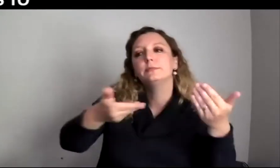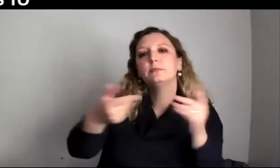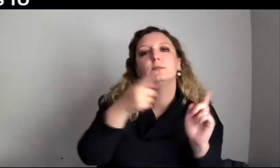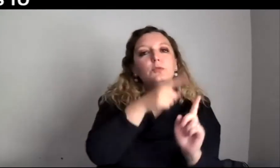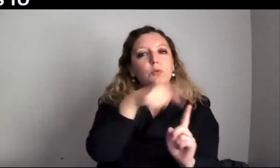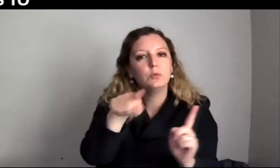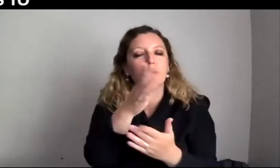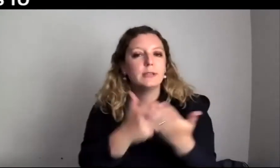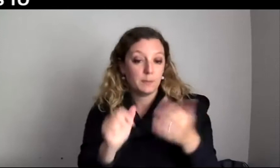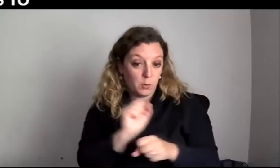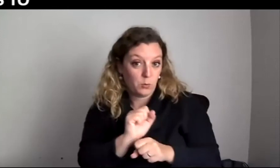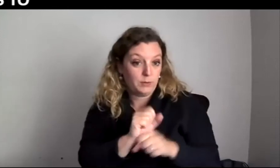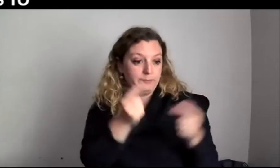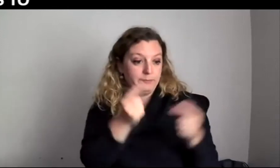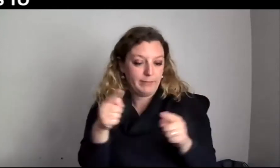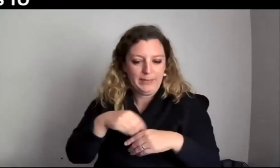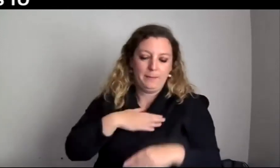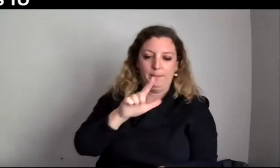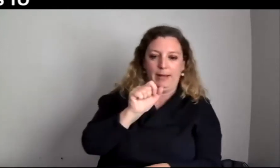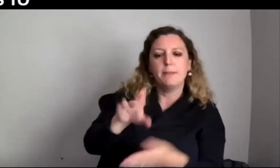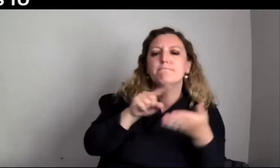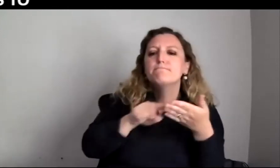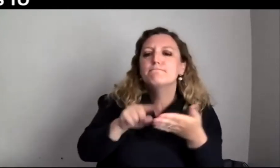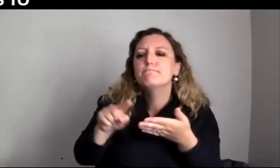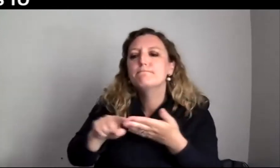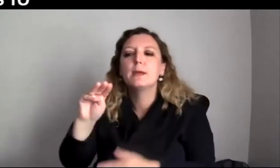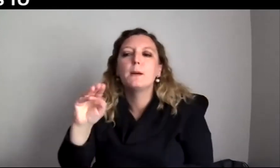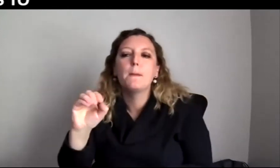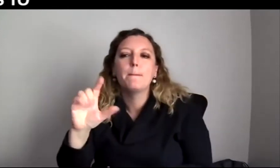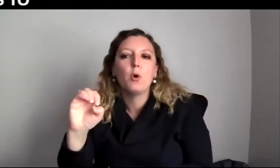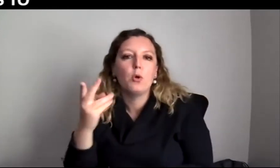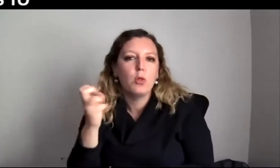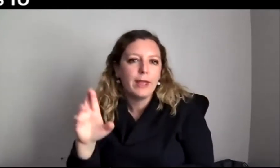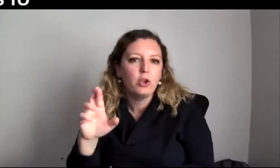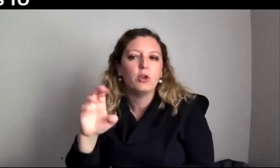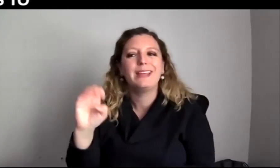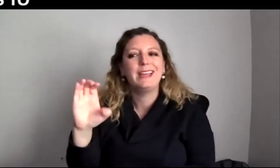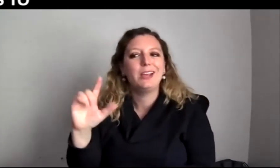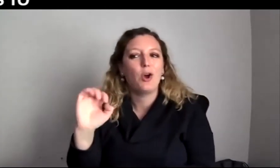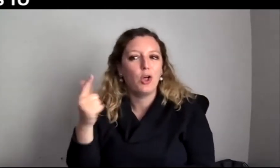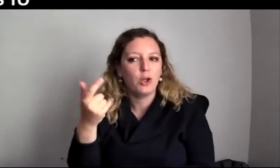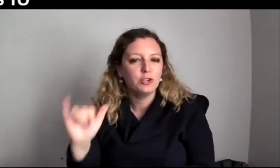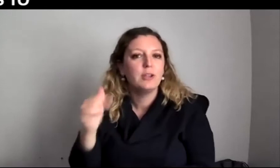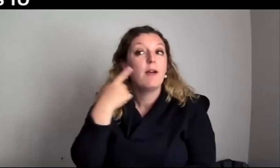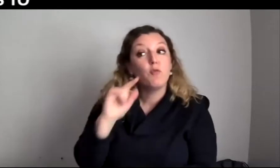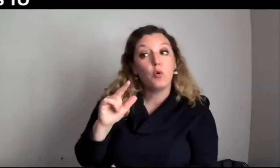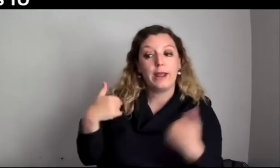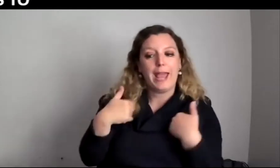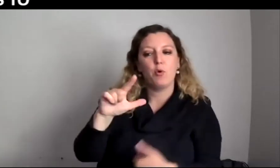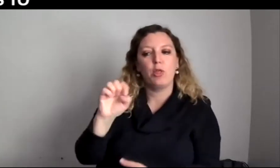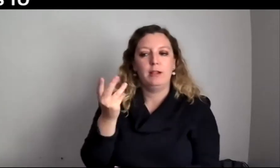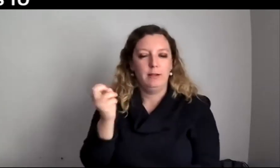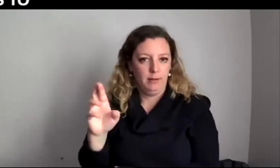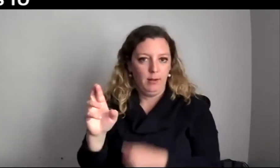to some of the work that's going on in my lab investigating molecular ecology in lemurs, one of Madagascar's endemic animal